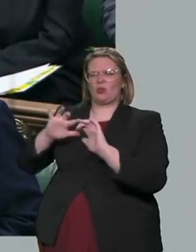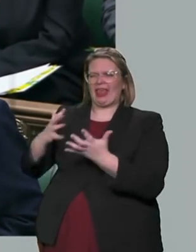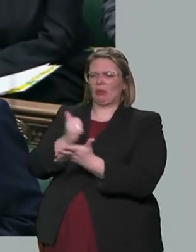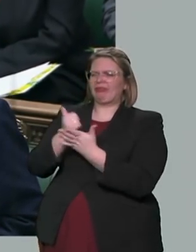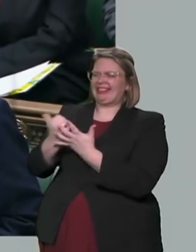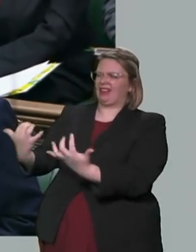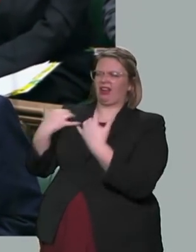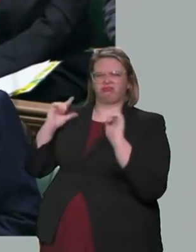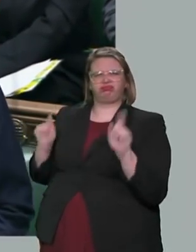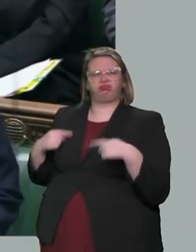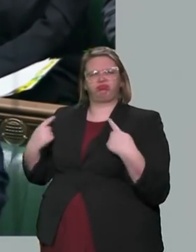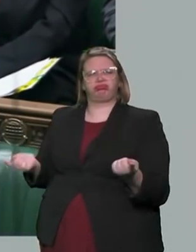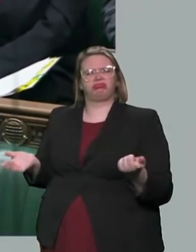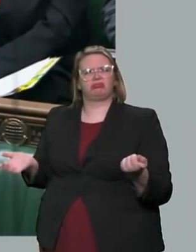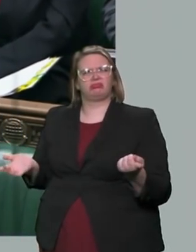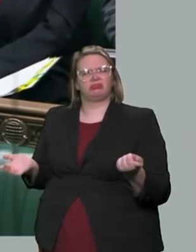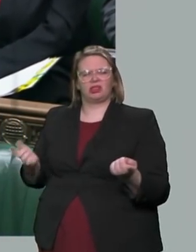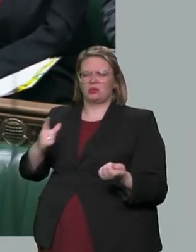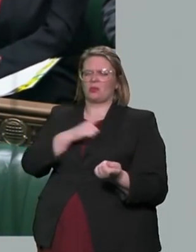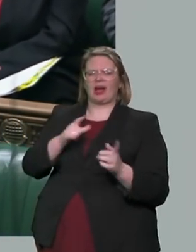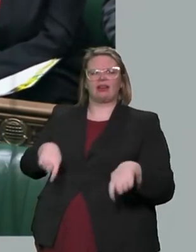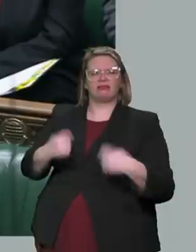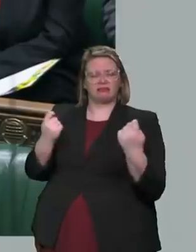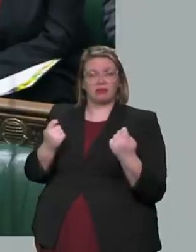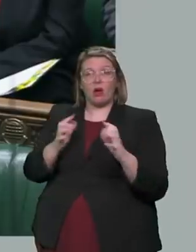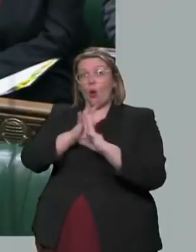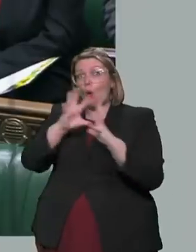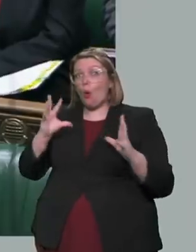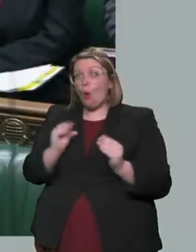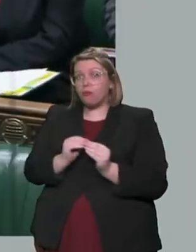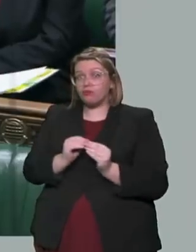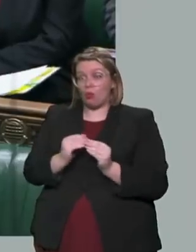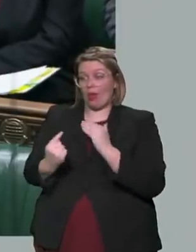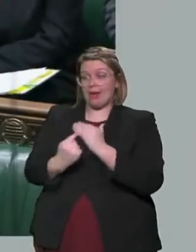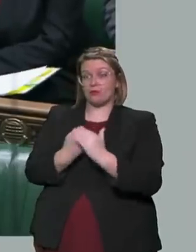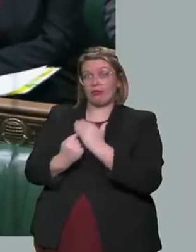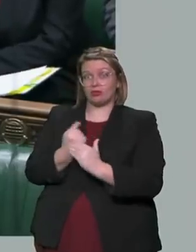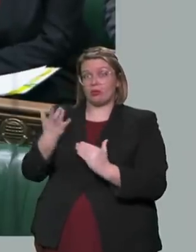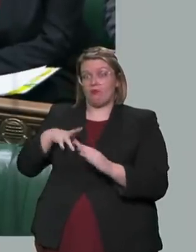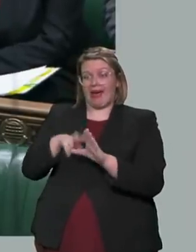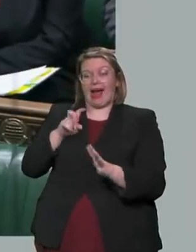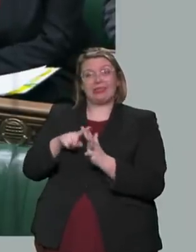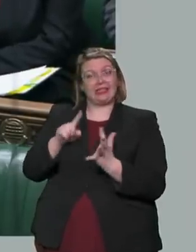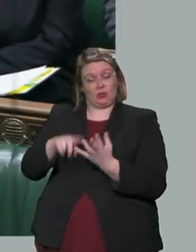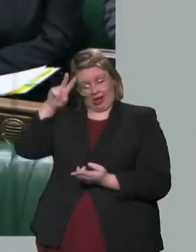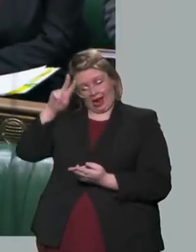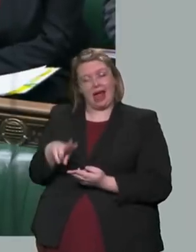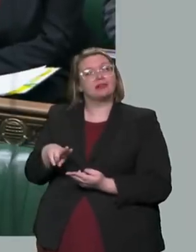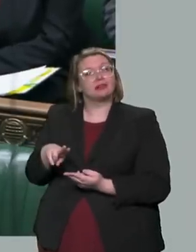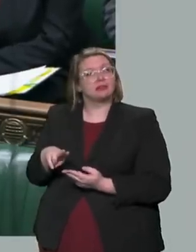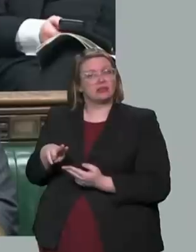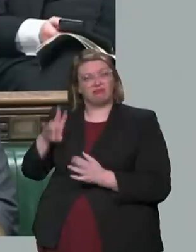tell him actually that net immigration since we took back control has gone down, Mr.